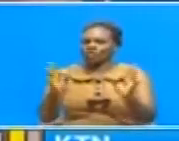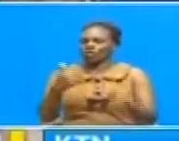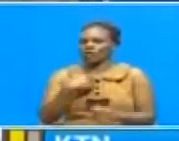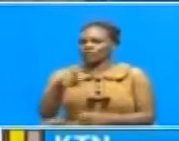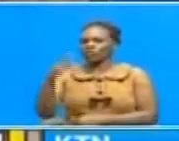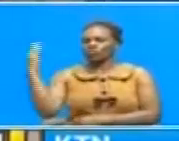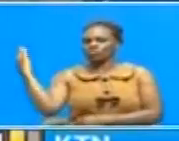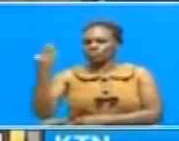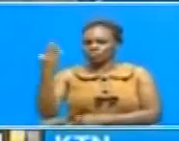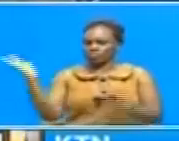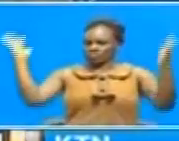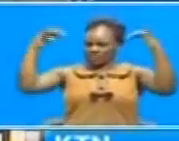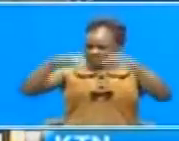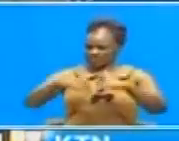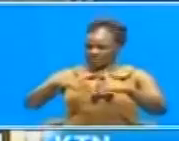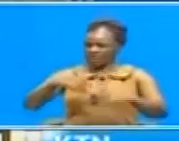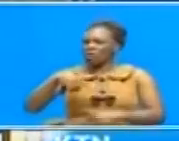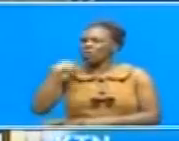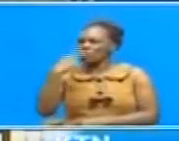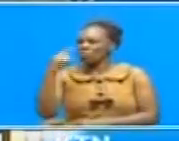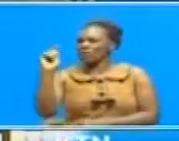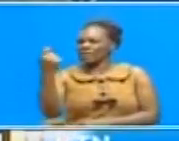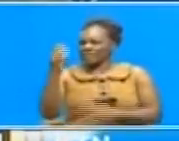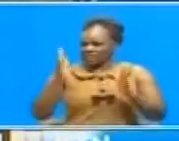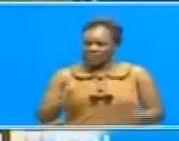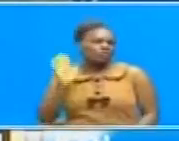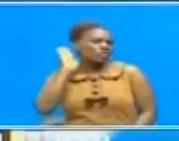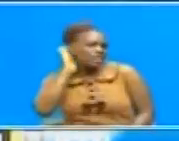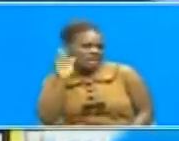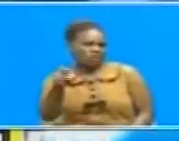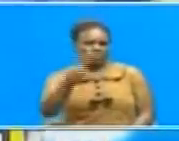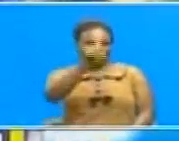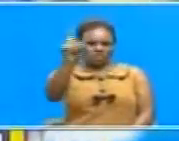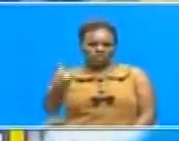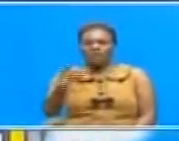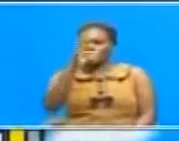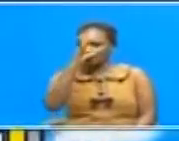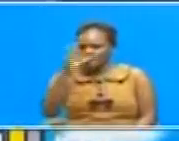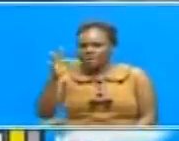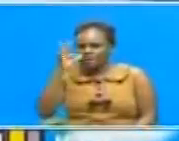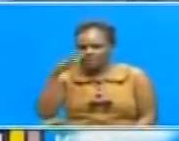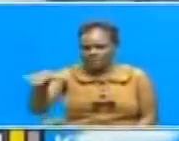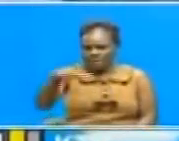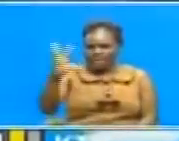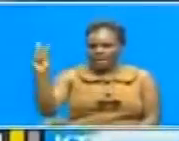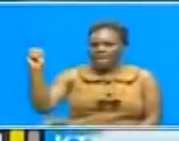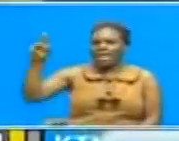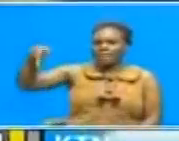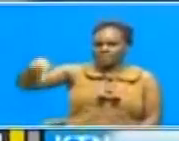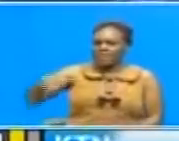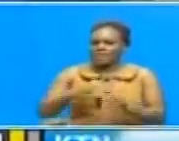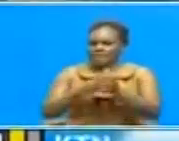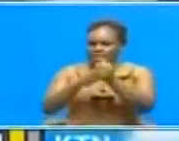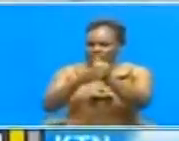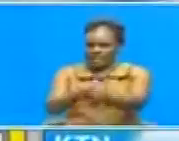kuhubiri kwa baraza. Ni nani Kenya gani atasikiza mambo yako? In In Nyeri, where area MP Esther Murugi led